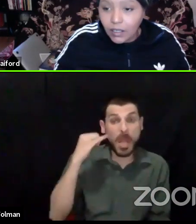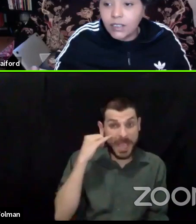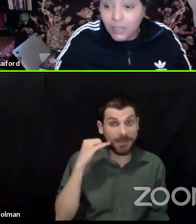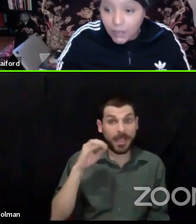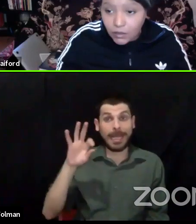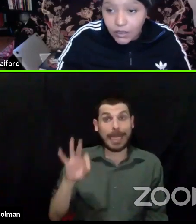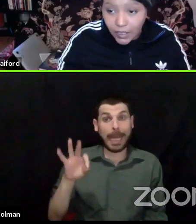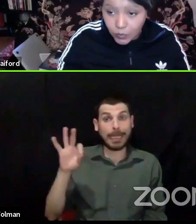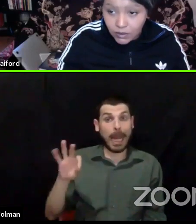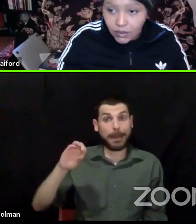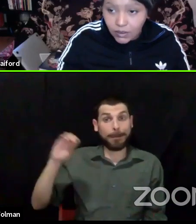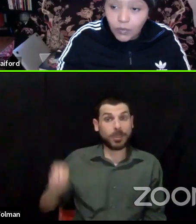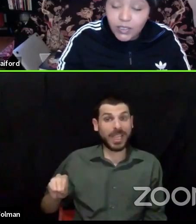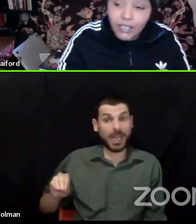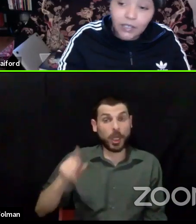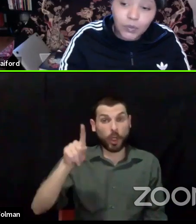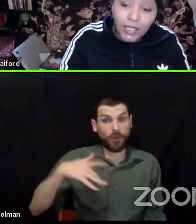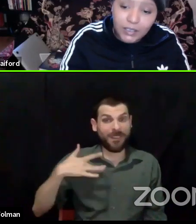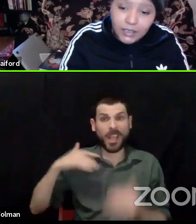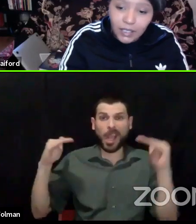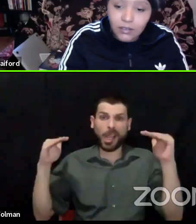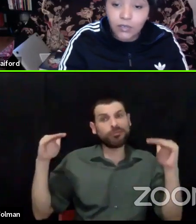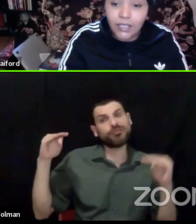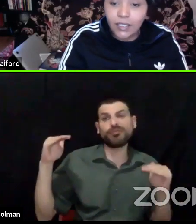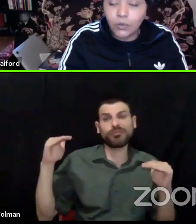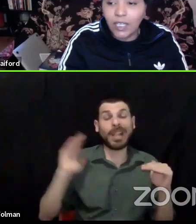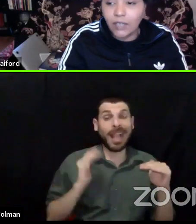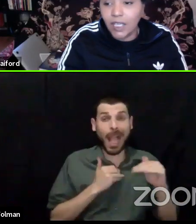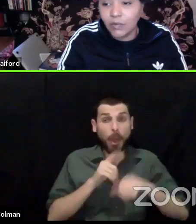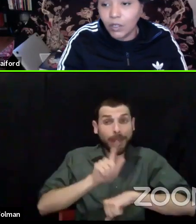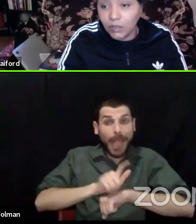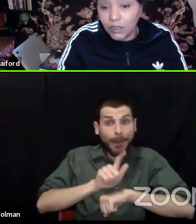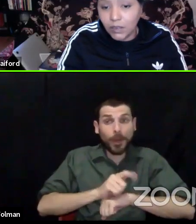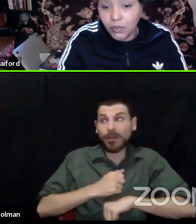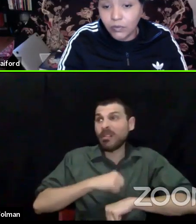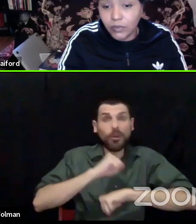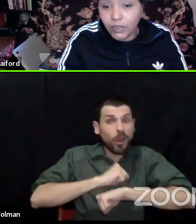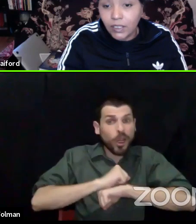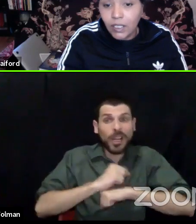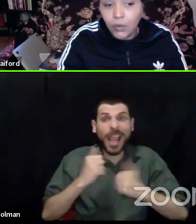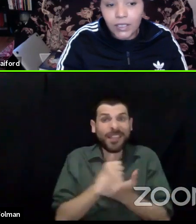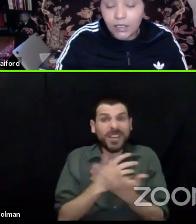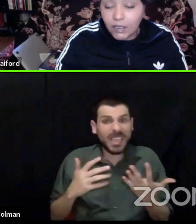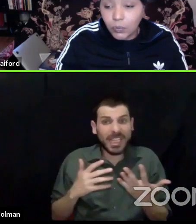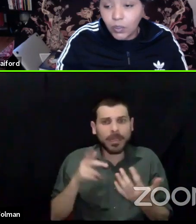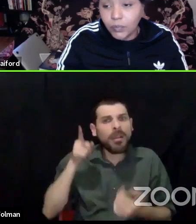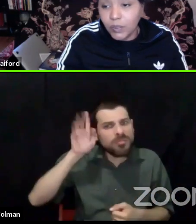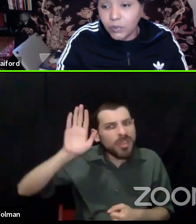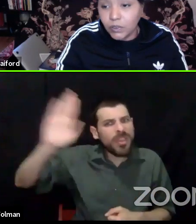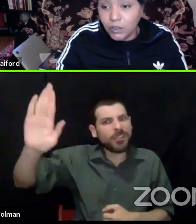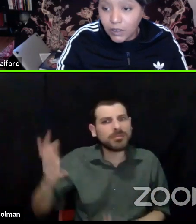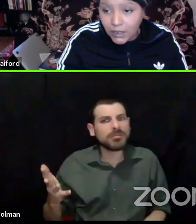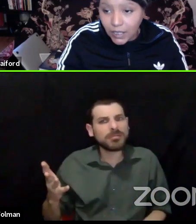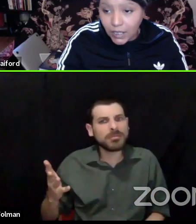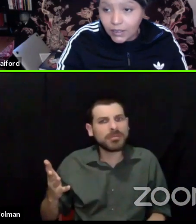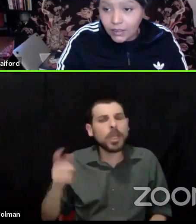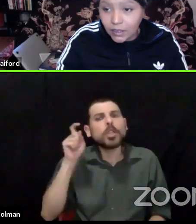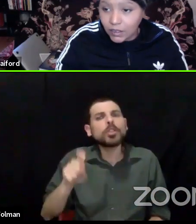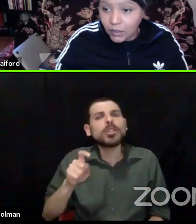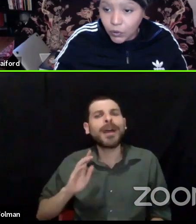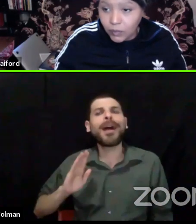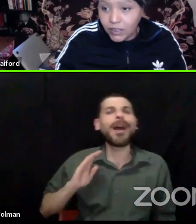our essential labor, the labor that everybody is counting on right now, we have to have ownership over it. We need to support people